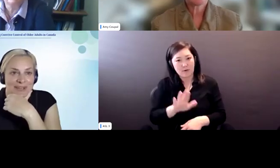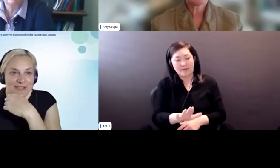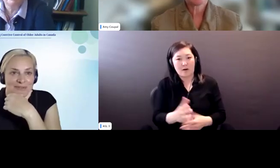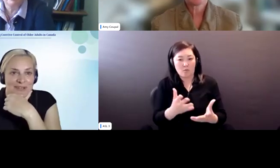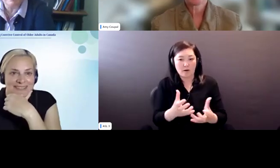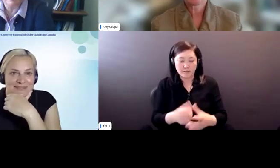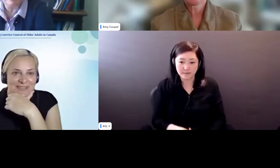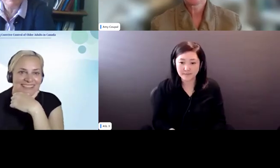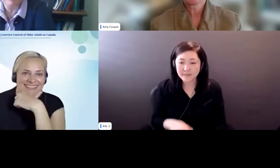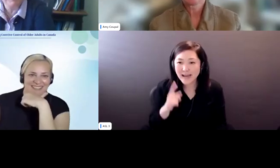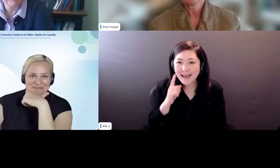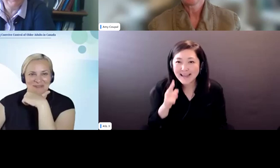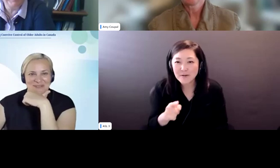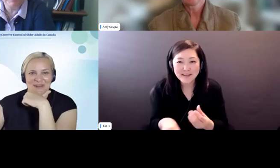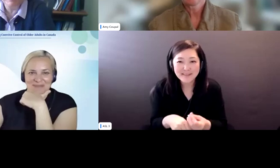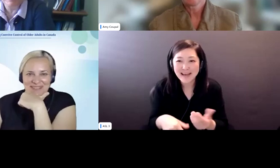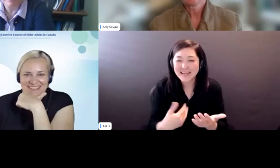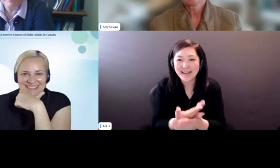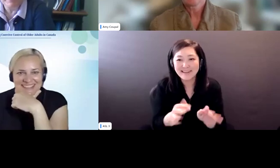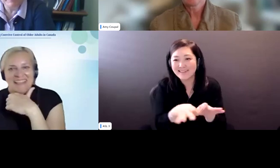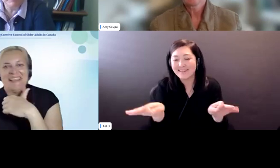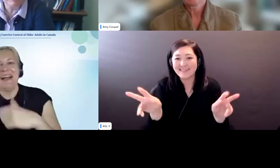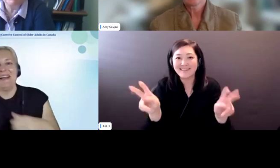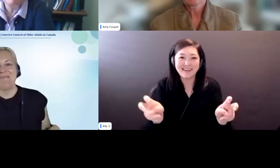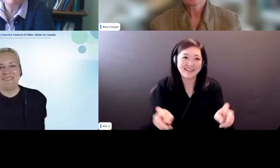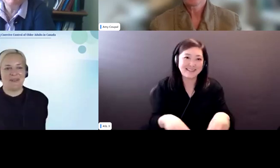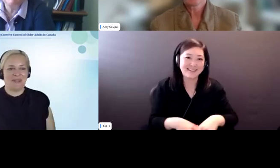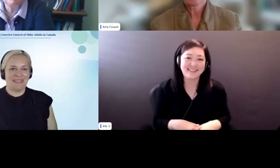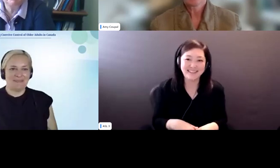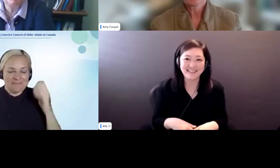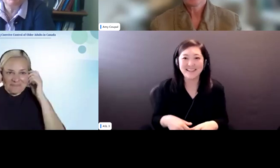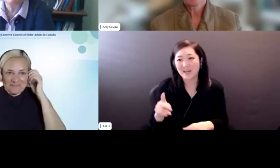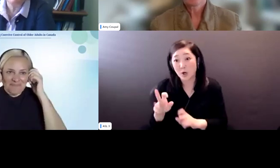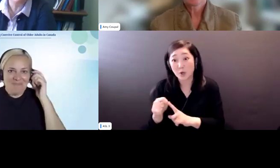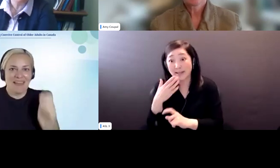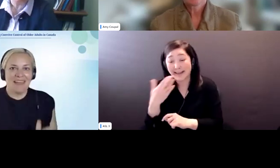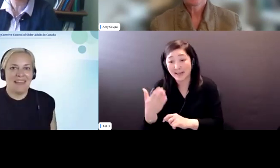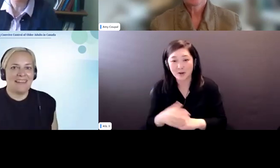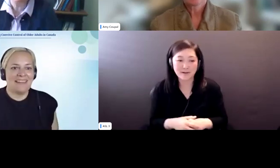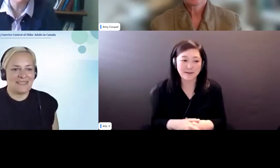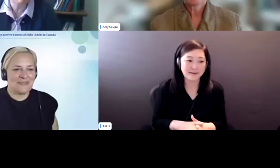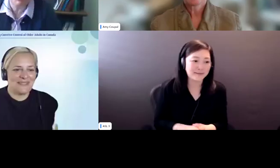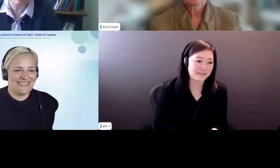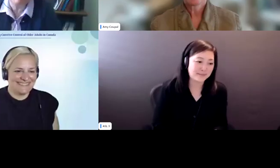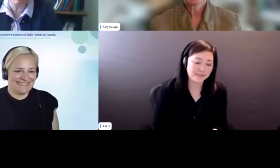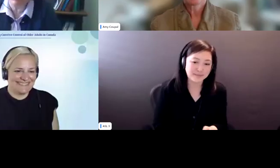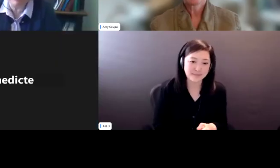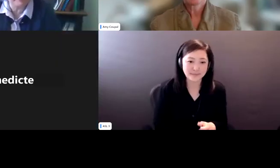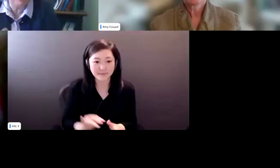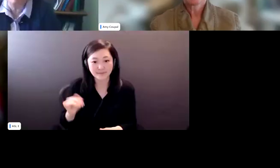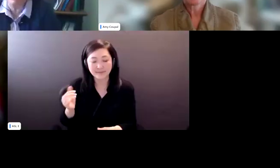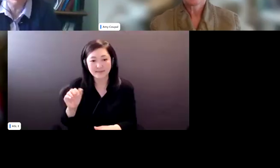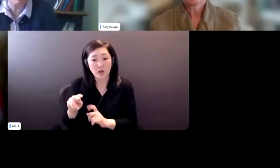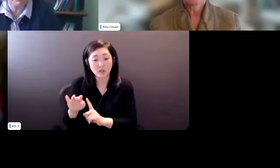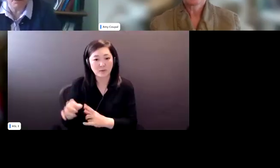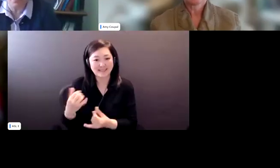new catchphrase for future advocacy. Joanne, I think last word? just to say